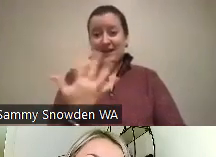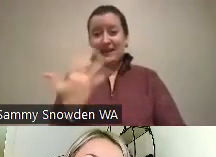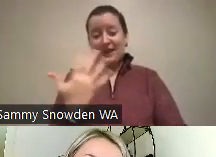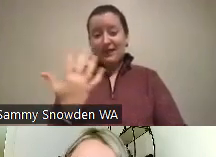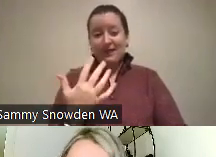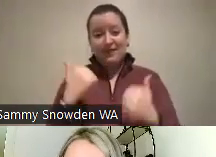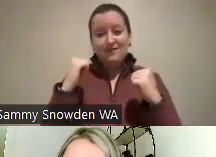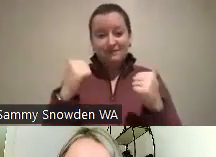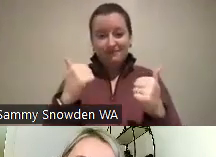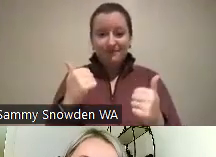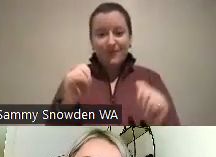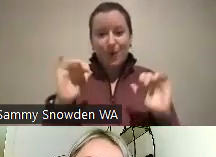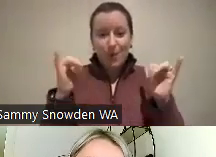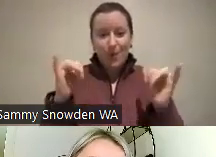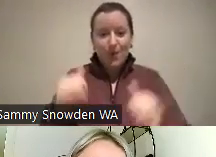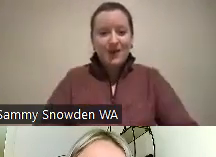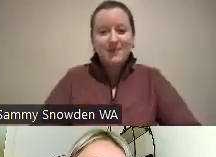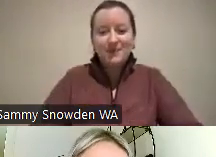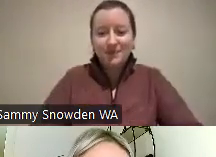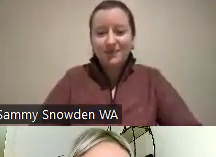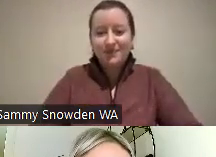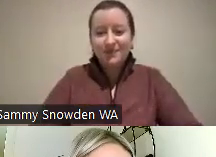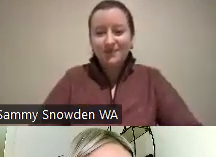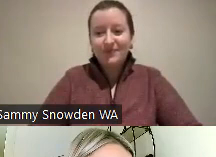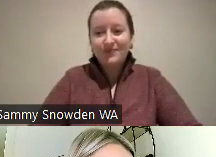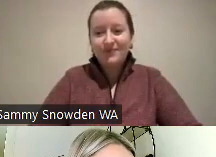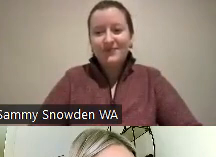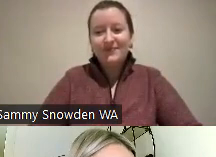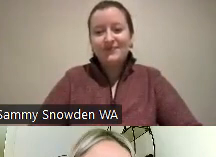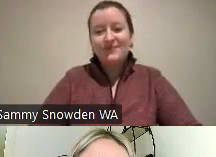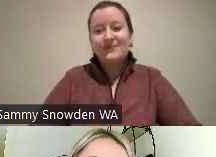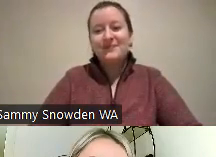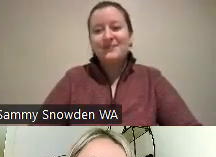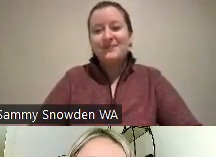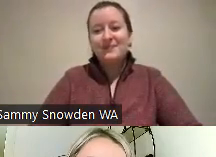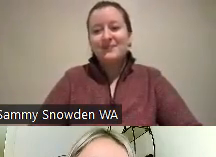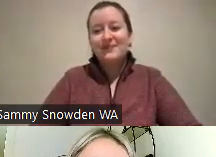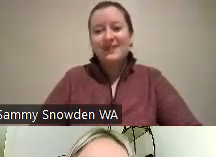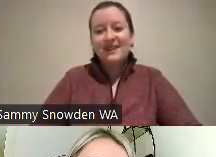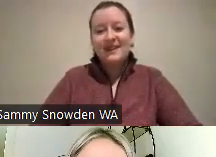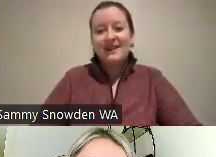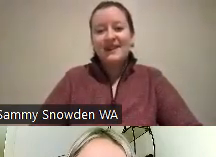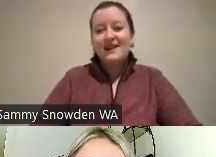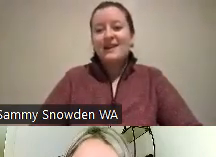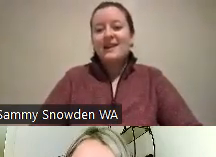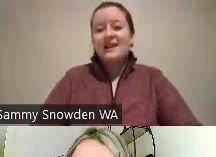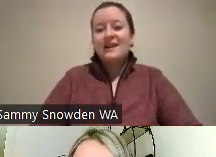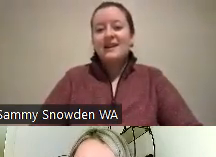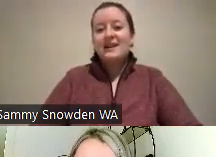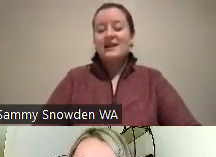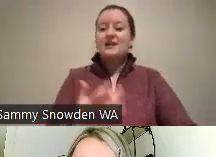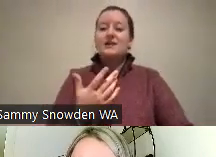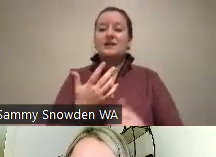and a frankincense, a 5 ml balance and a 15 ml frankincense. The offer for 10% off is the petitgrain